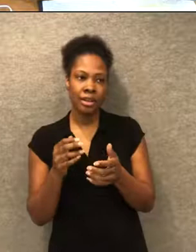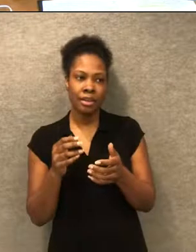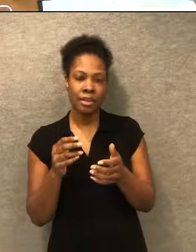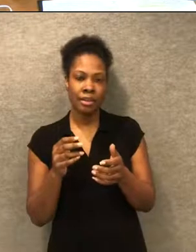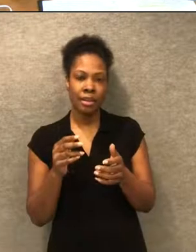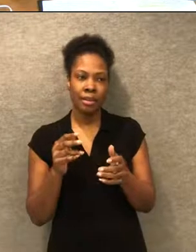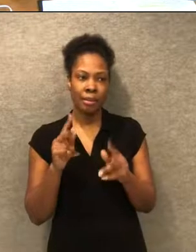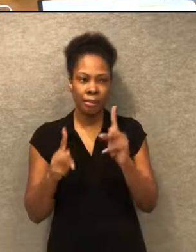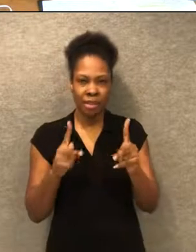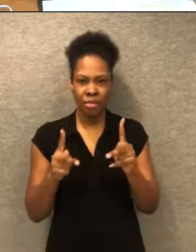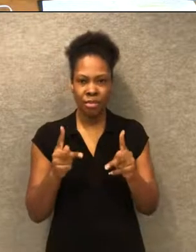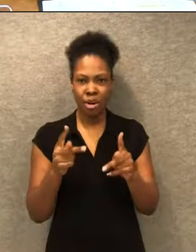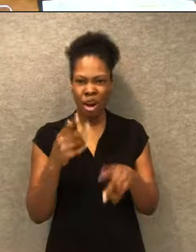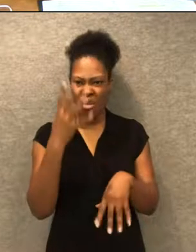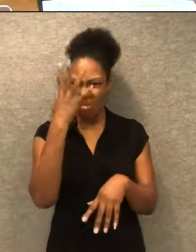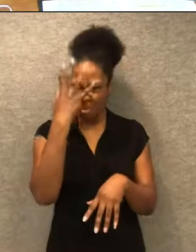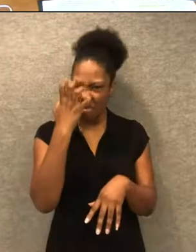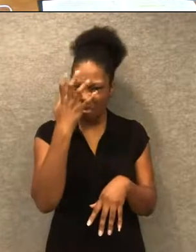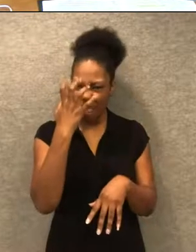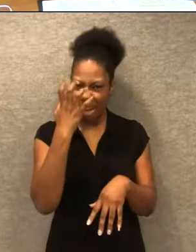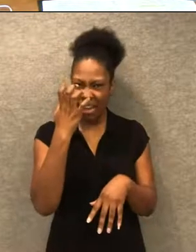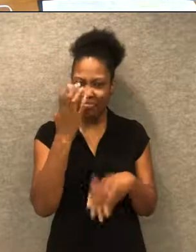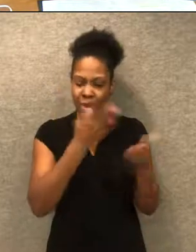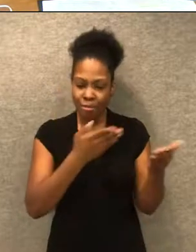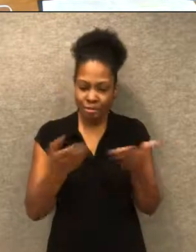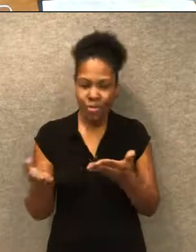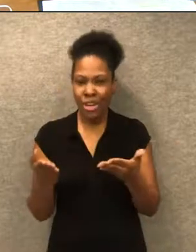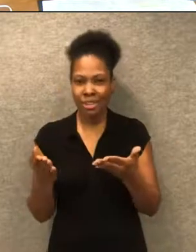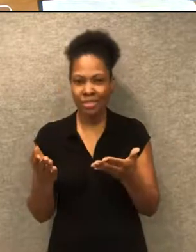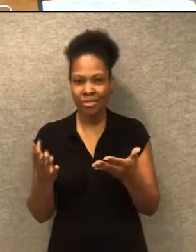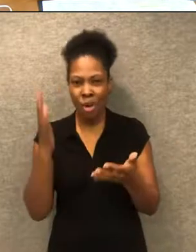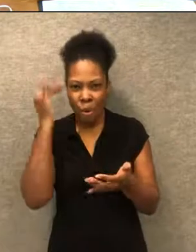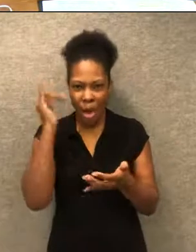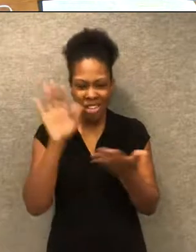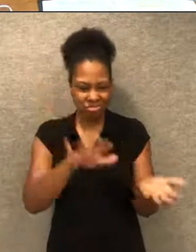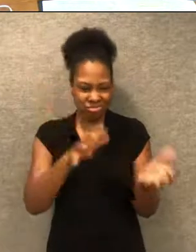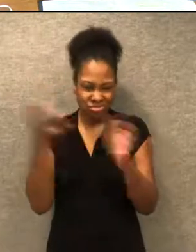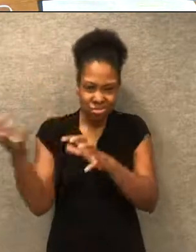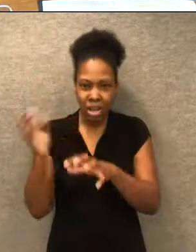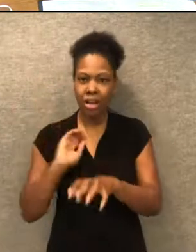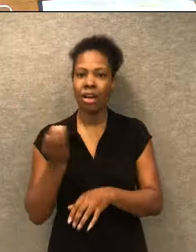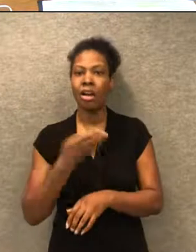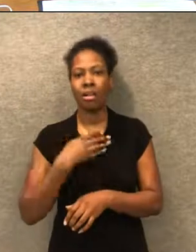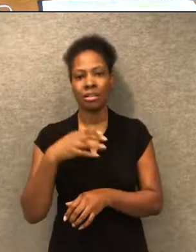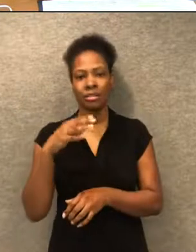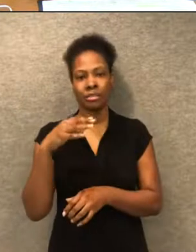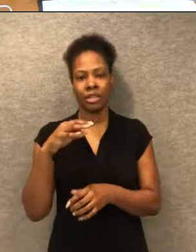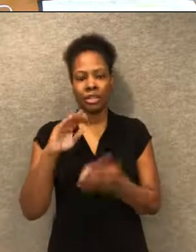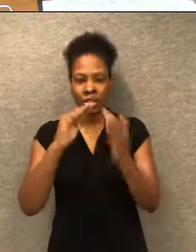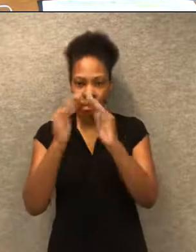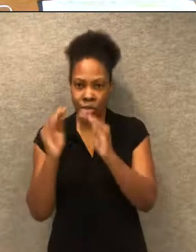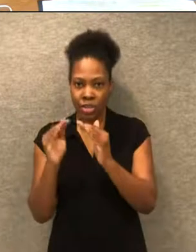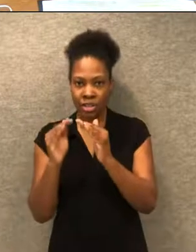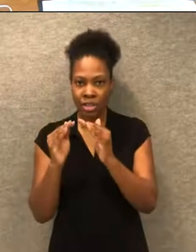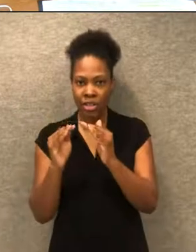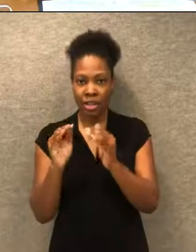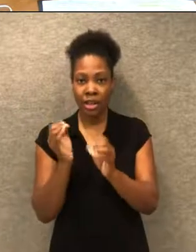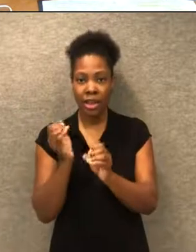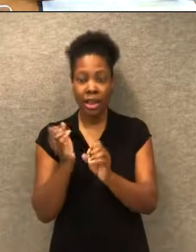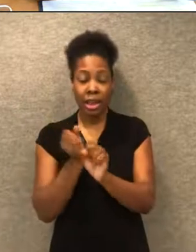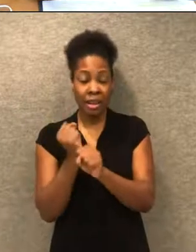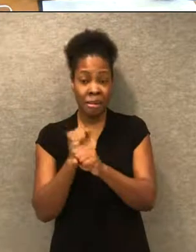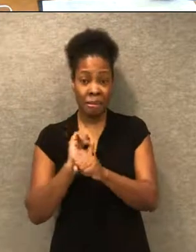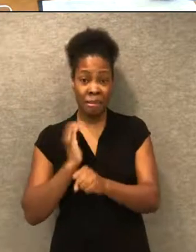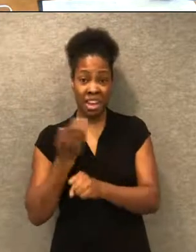in these fireworks to disrupt our community and have our community angry again with